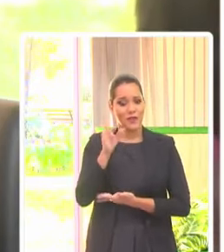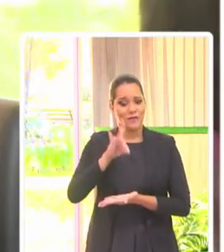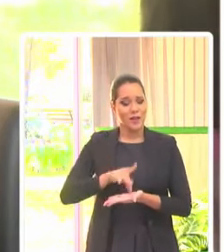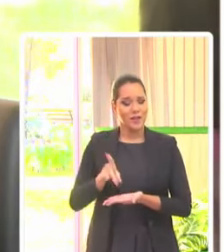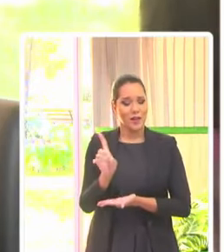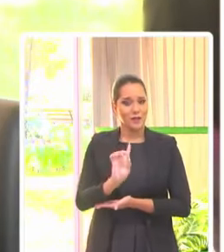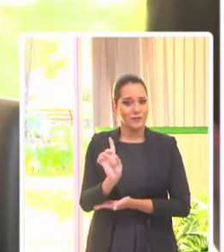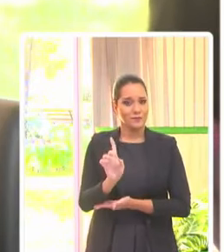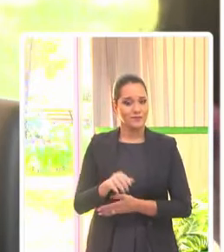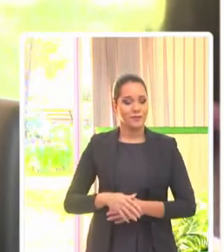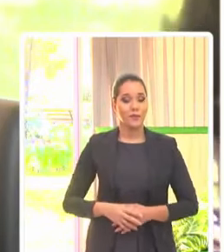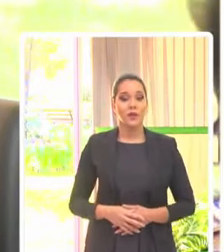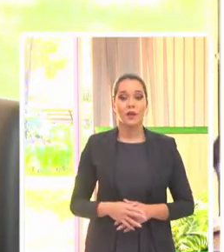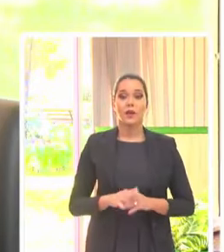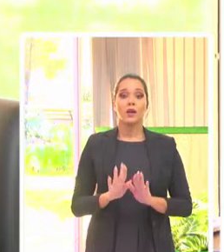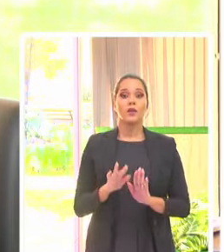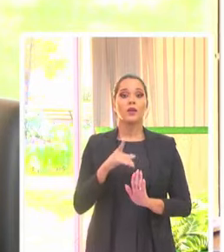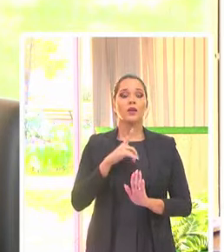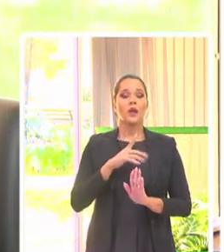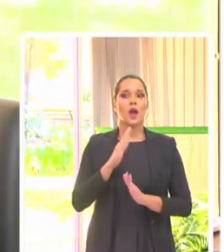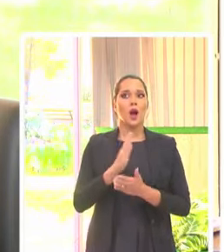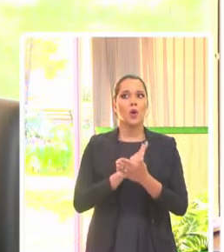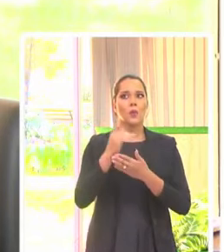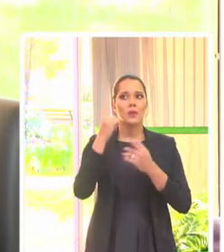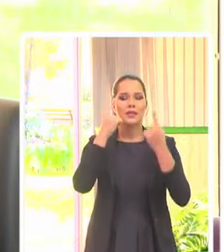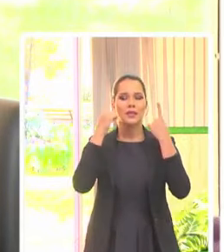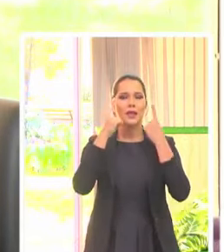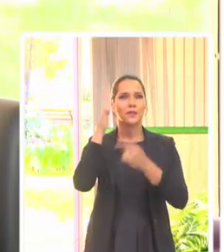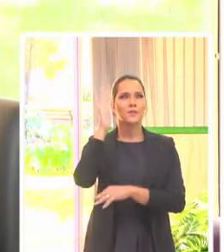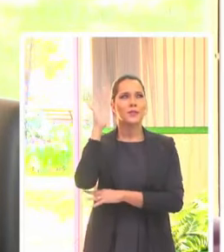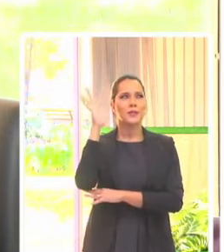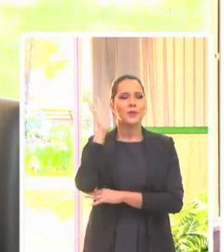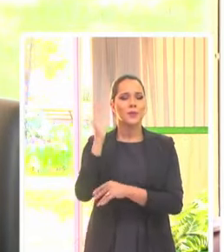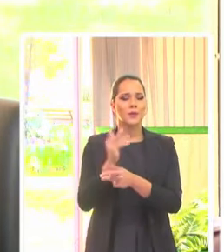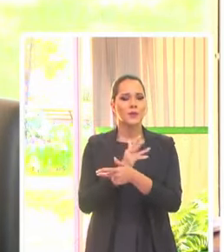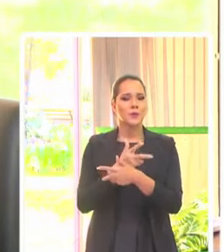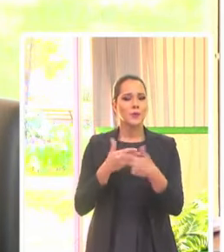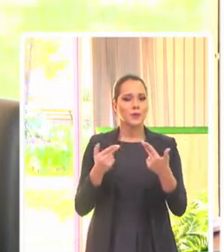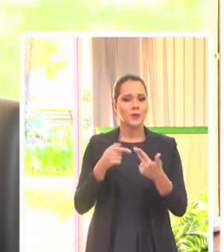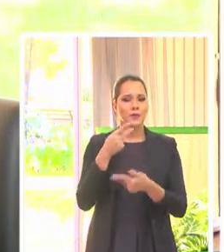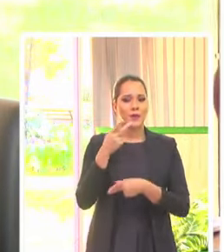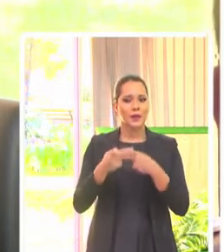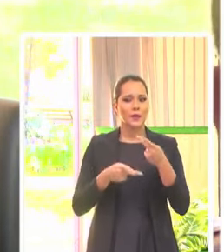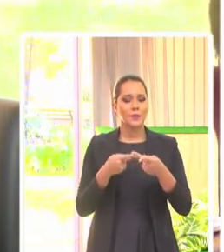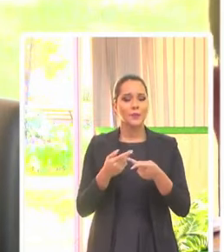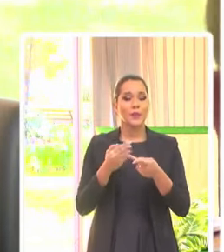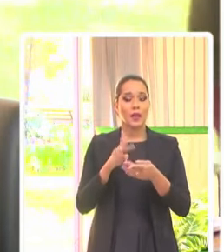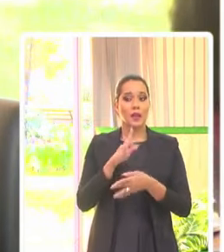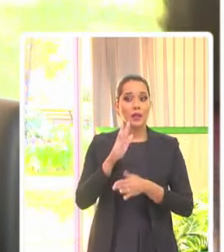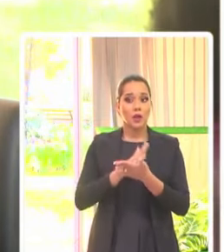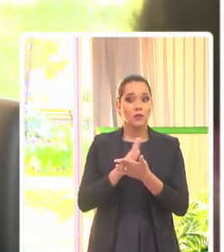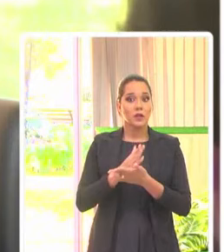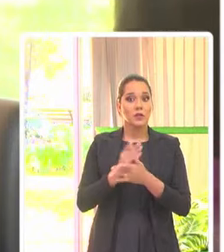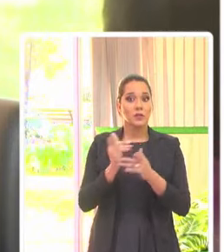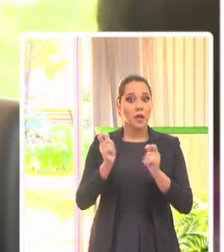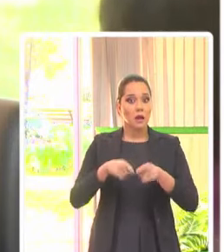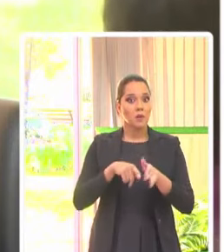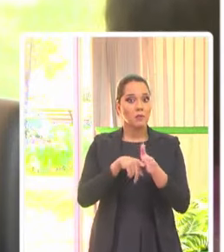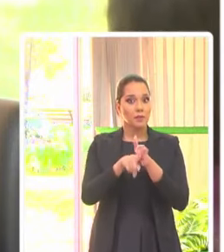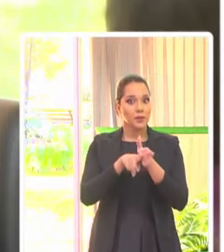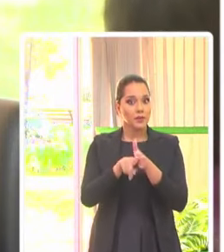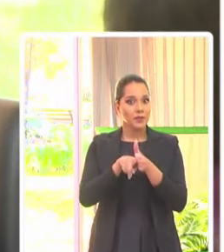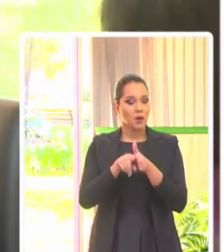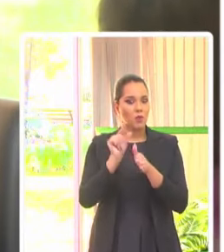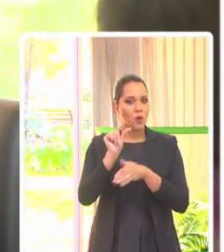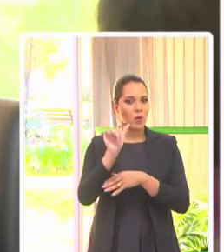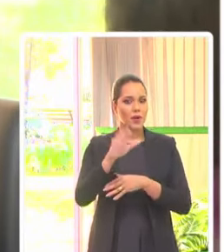Just a couple of thoughts as you were talking, which I think are very interesting and maybe worth exploring more. One is on